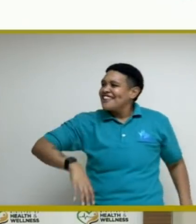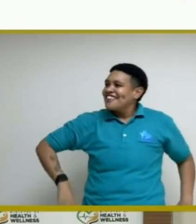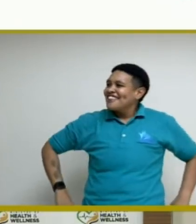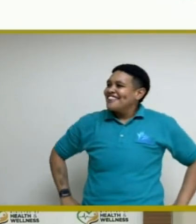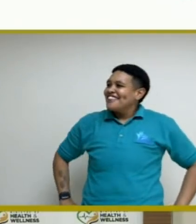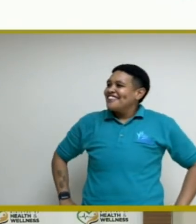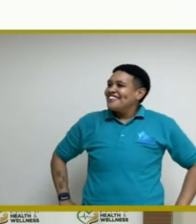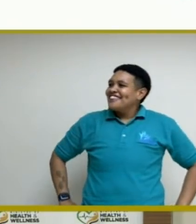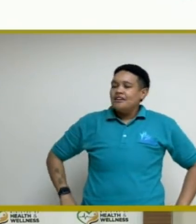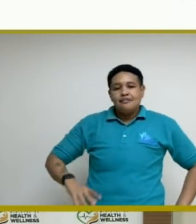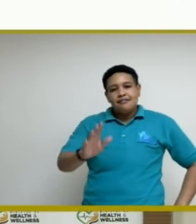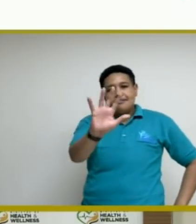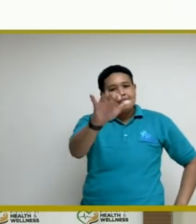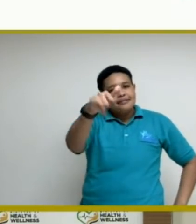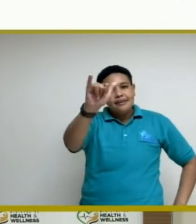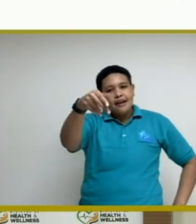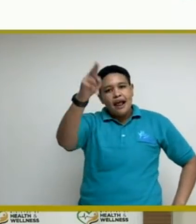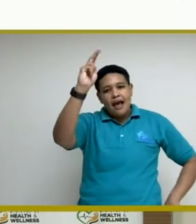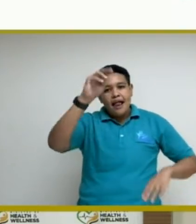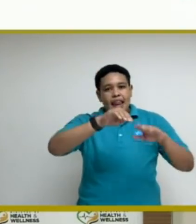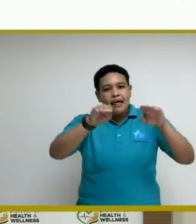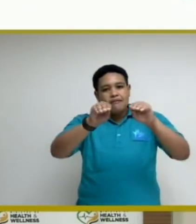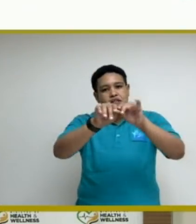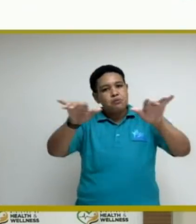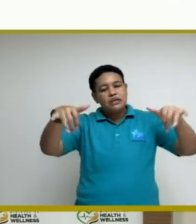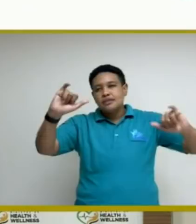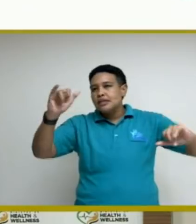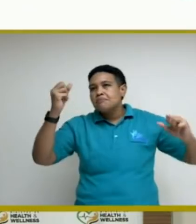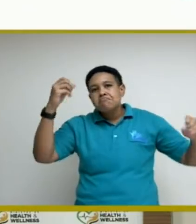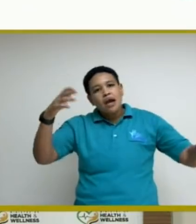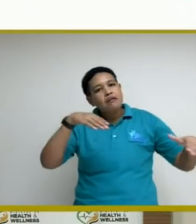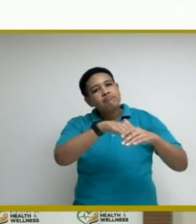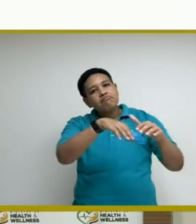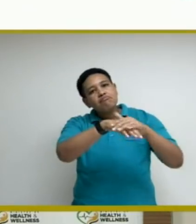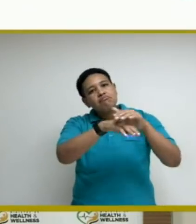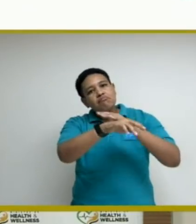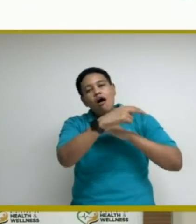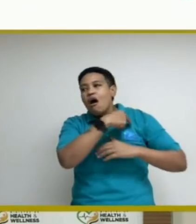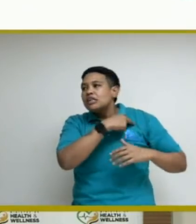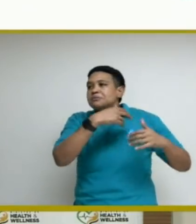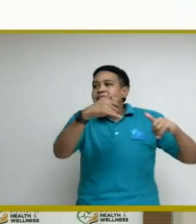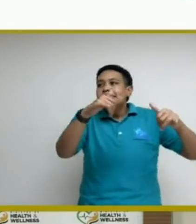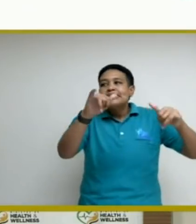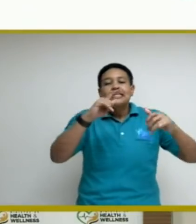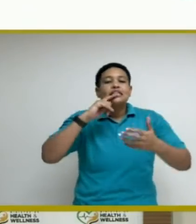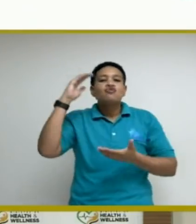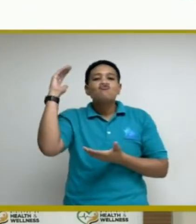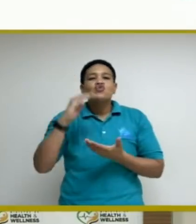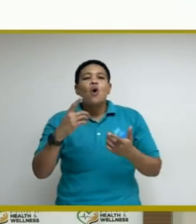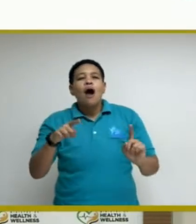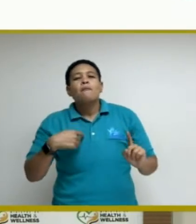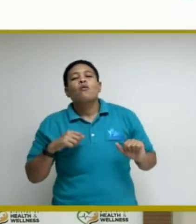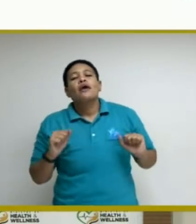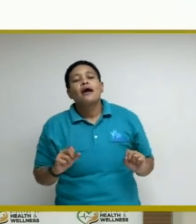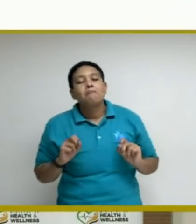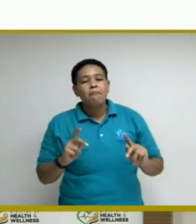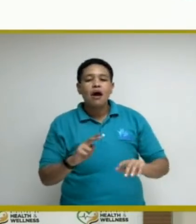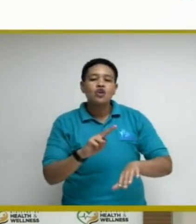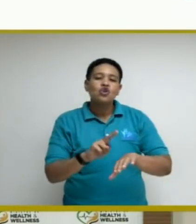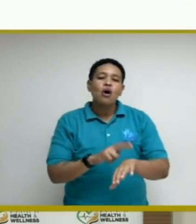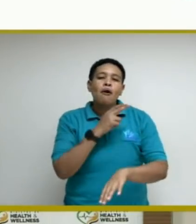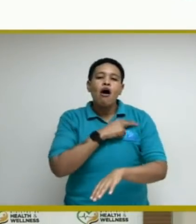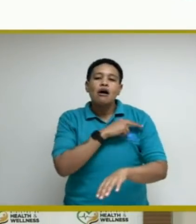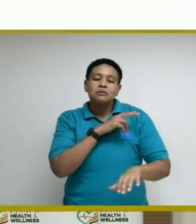still have a high level of bed occupancy. We still need to get that down so that we can resume normal